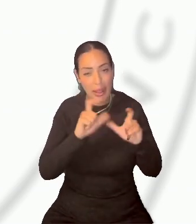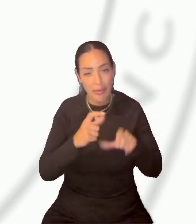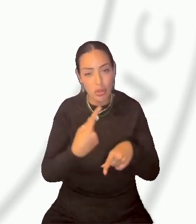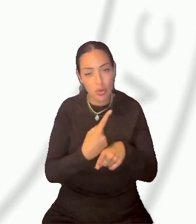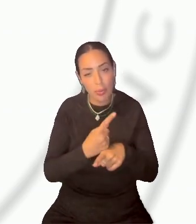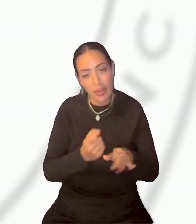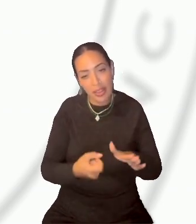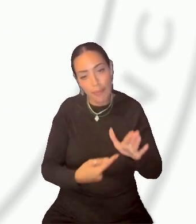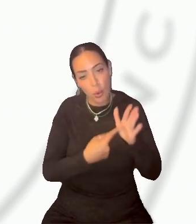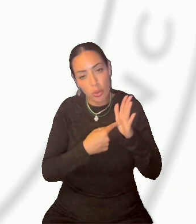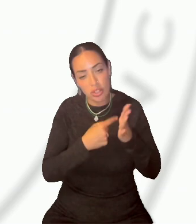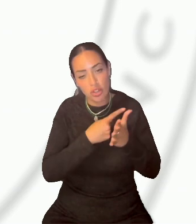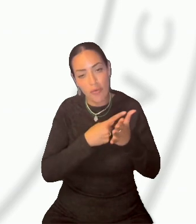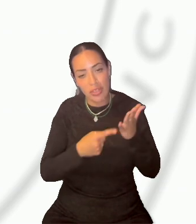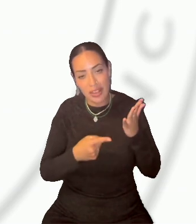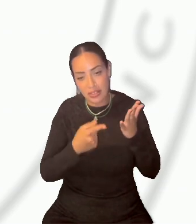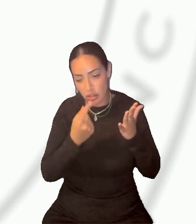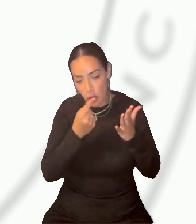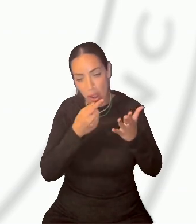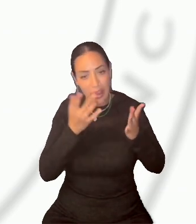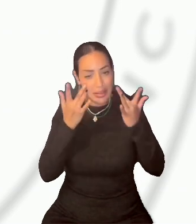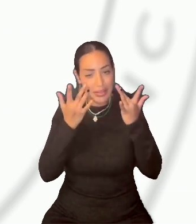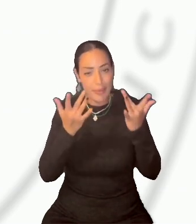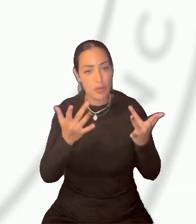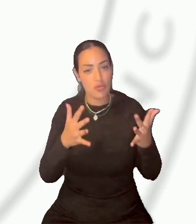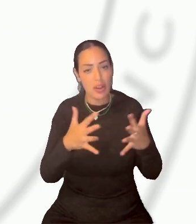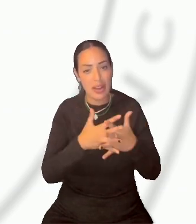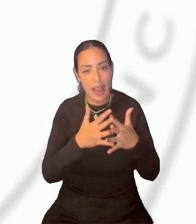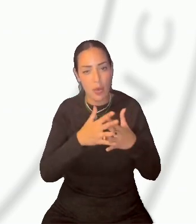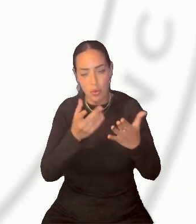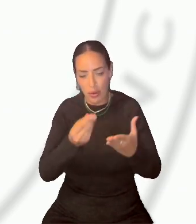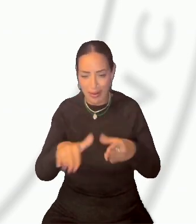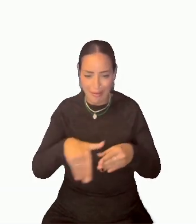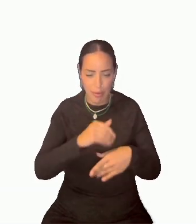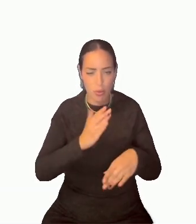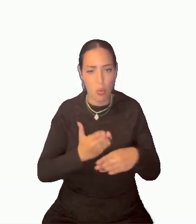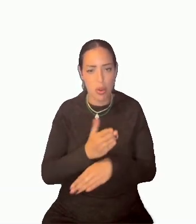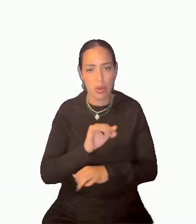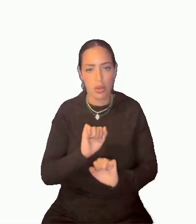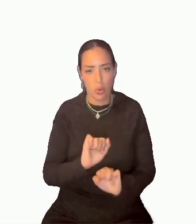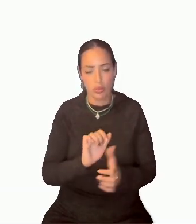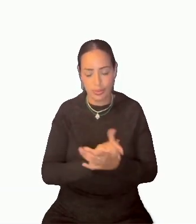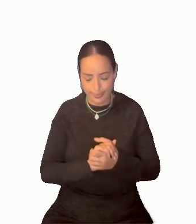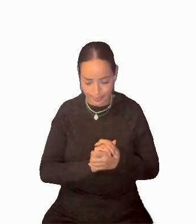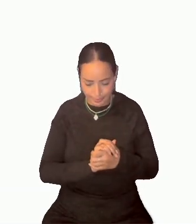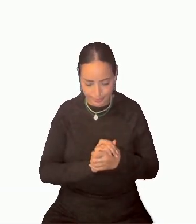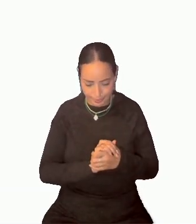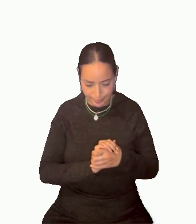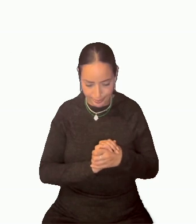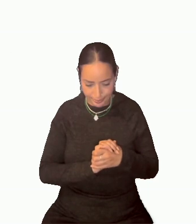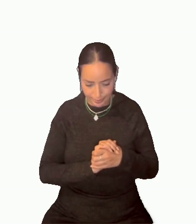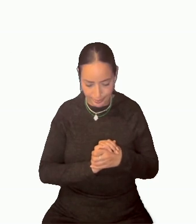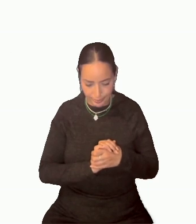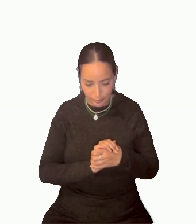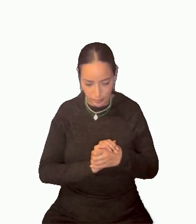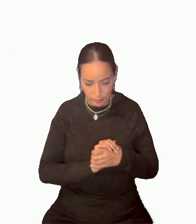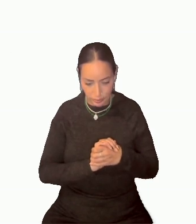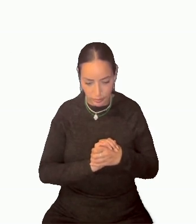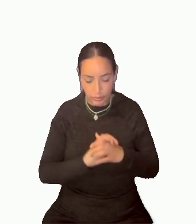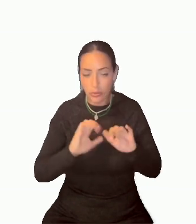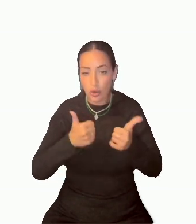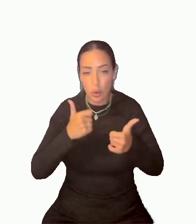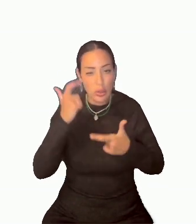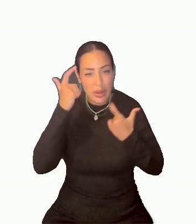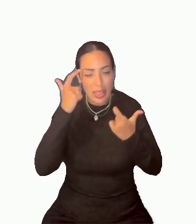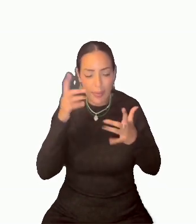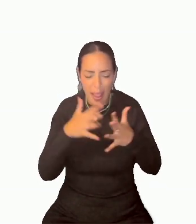next section to demonstrate how they can be integrated into practice. A starting point is to think about how to prepare